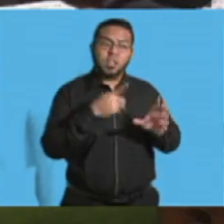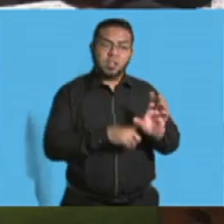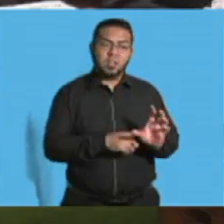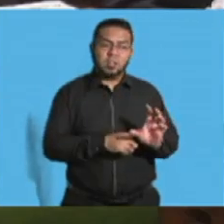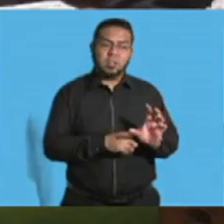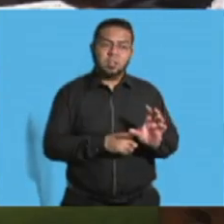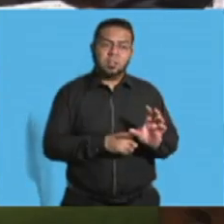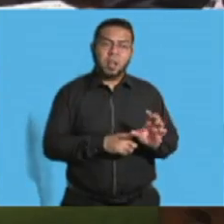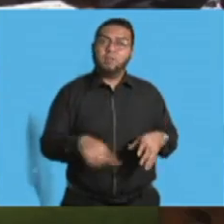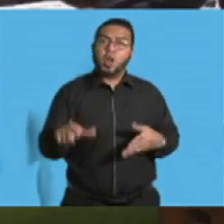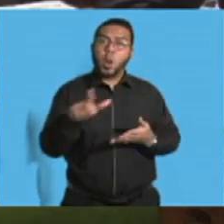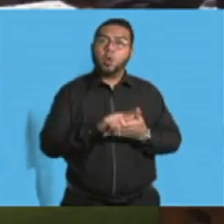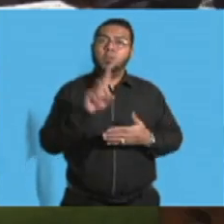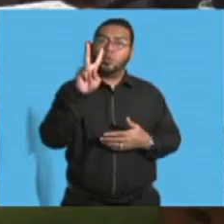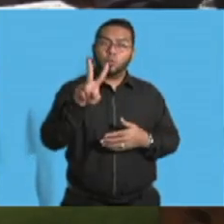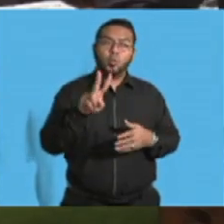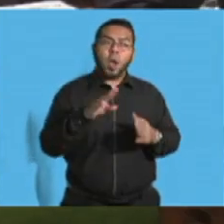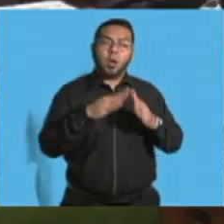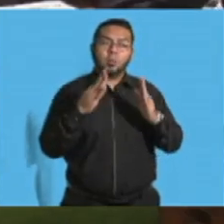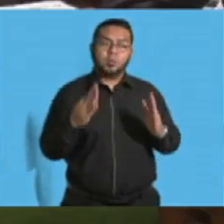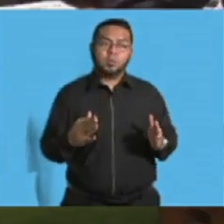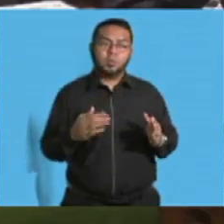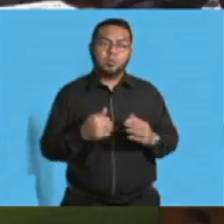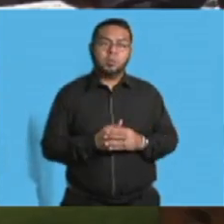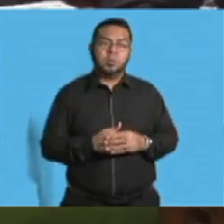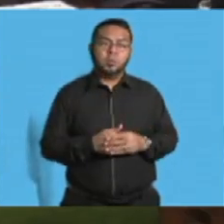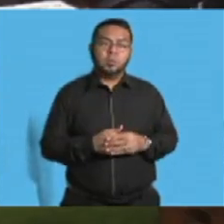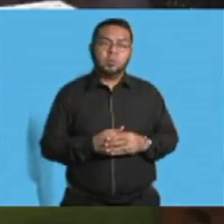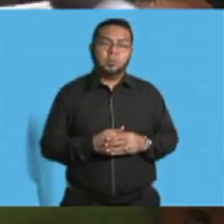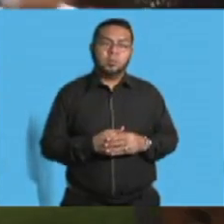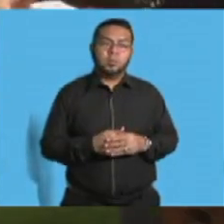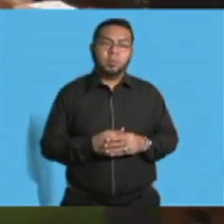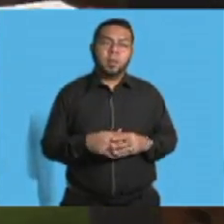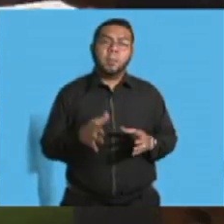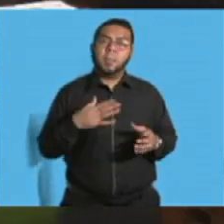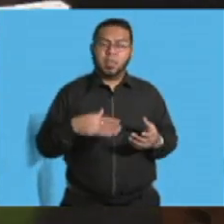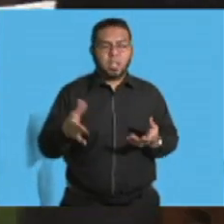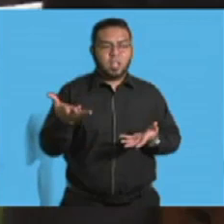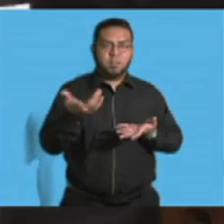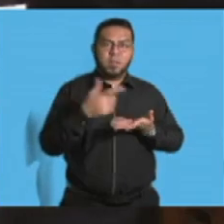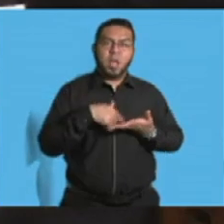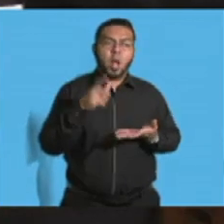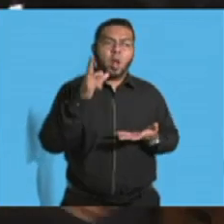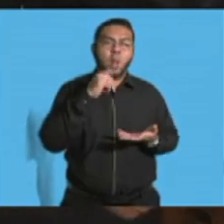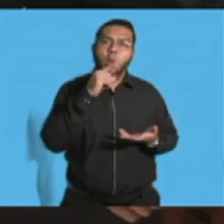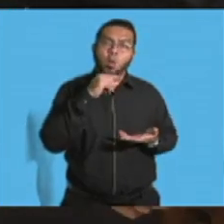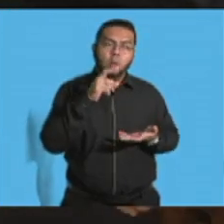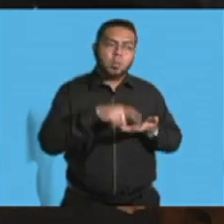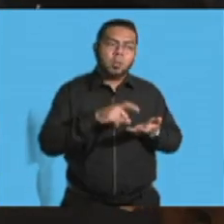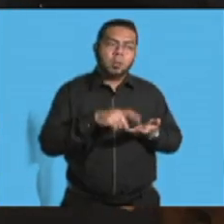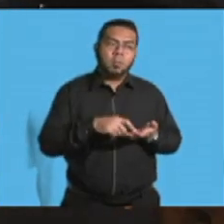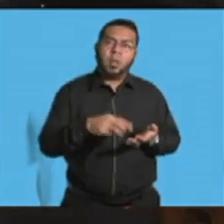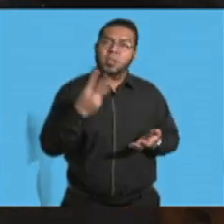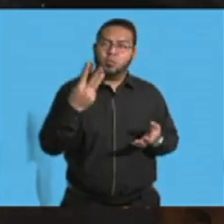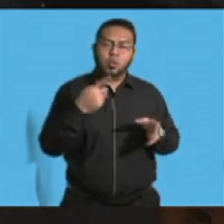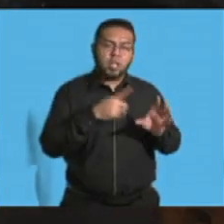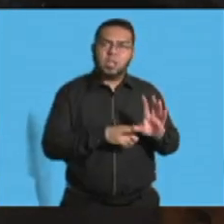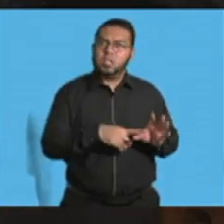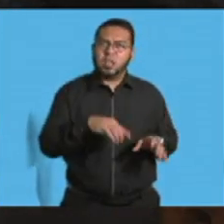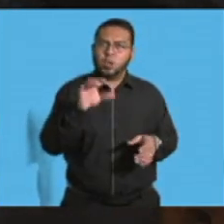for 2 houses. I could afford it in my salary. But they gave me a loan just because I had a contract for 3 years. Doesn't mean that